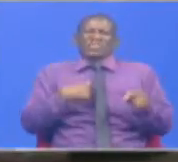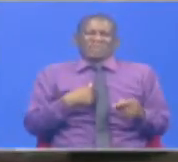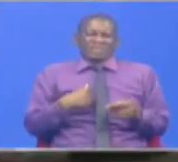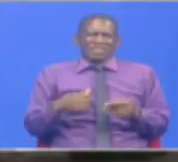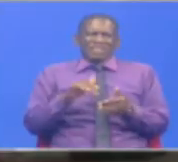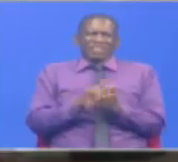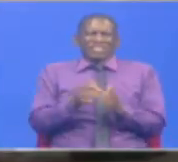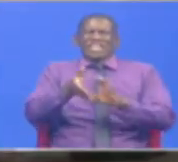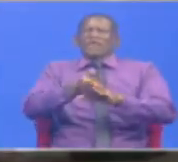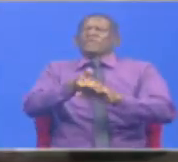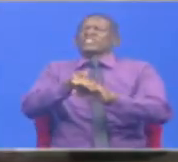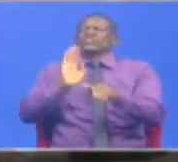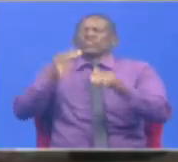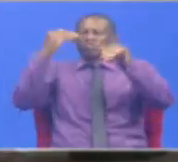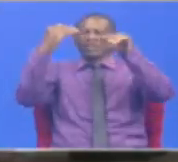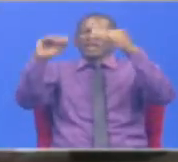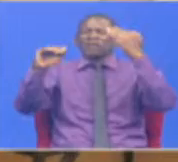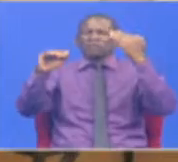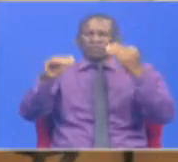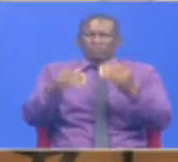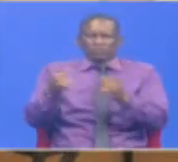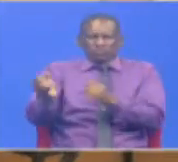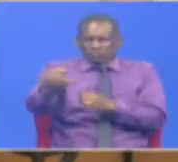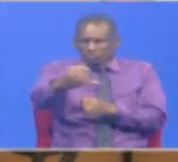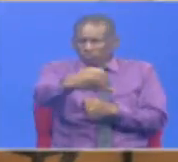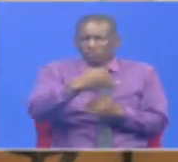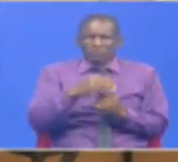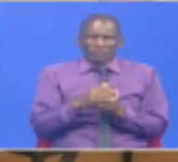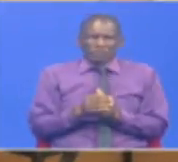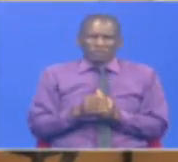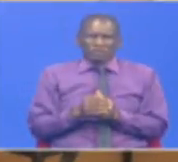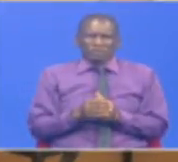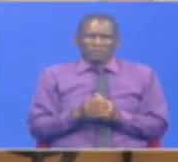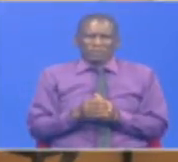dropped out of campus to draw.